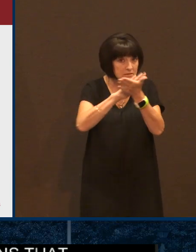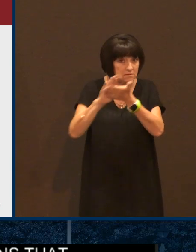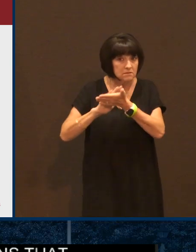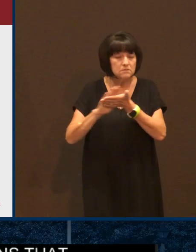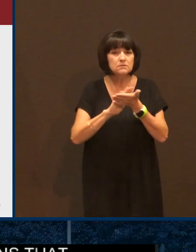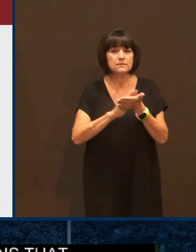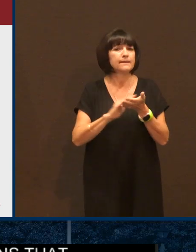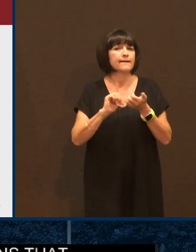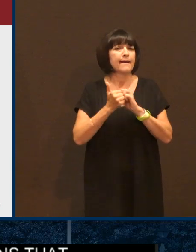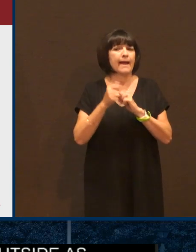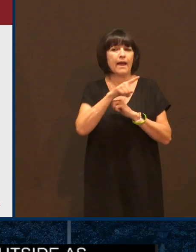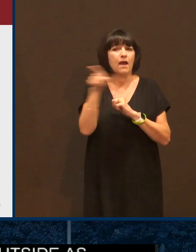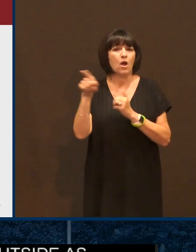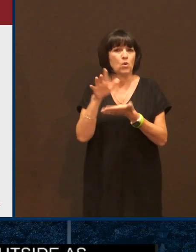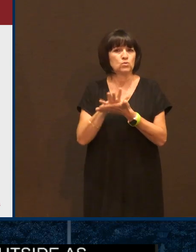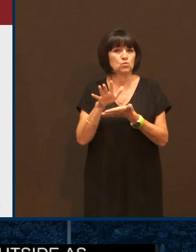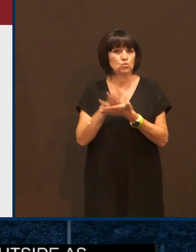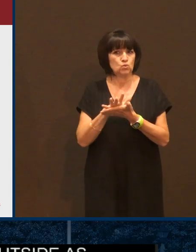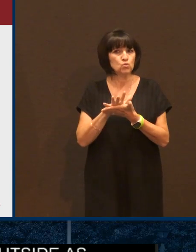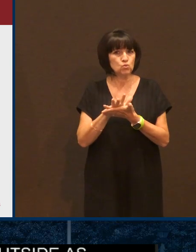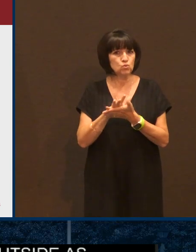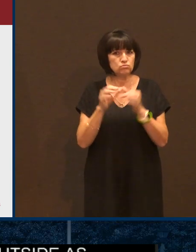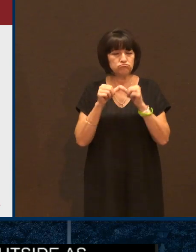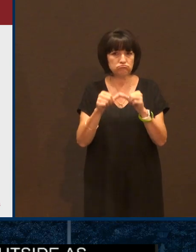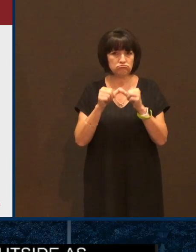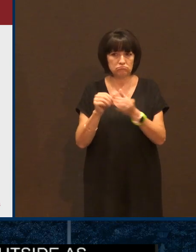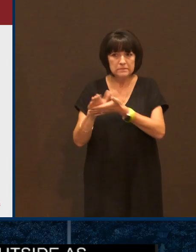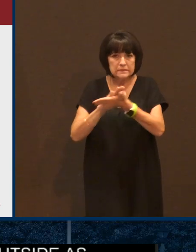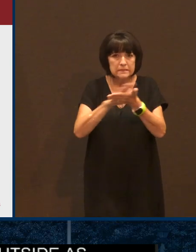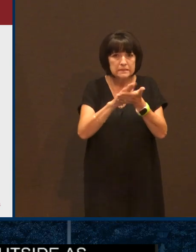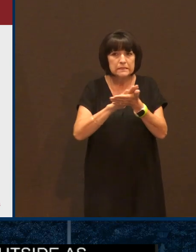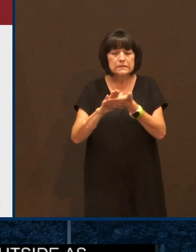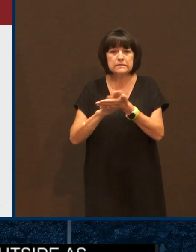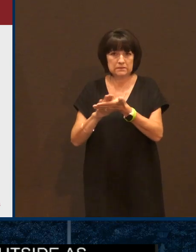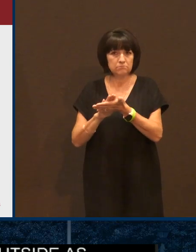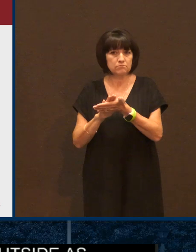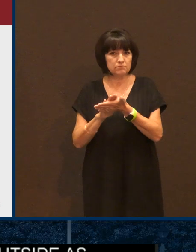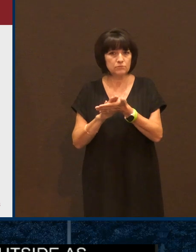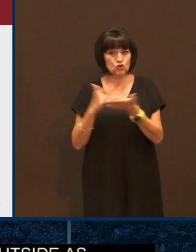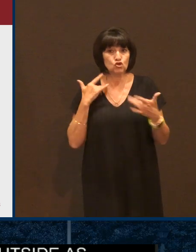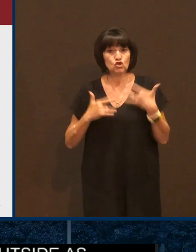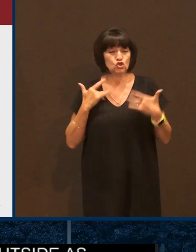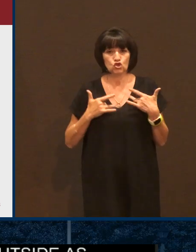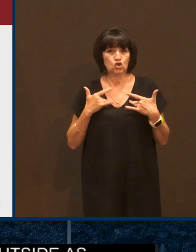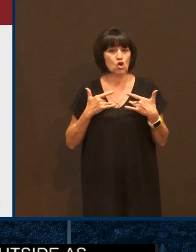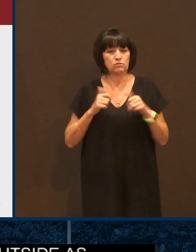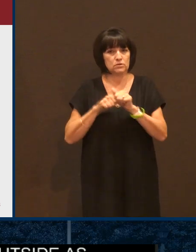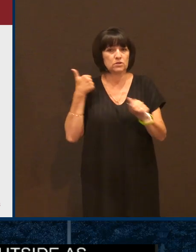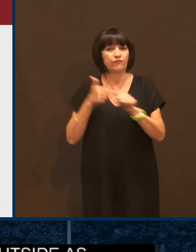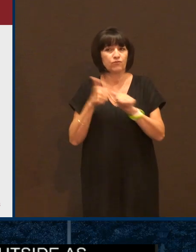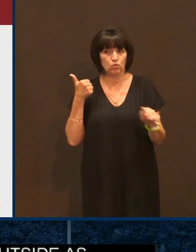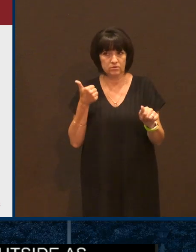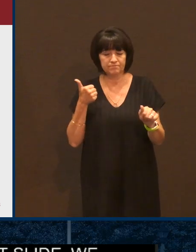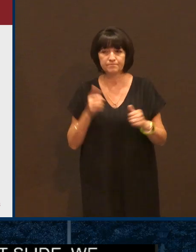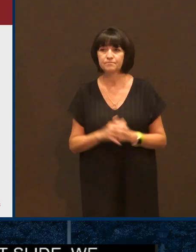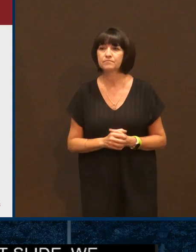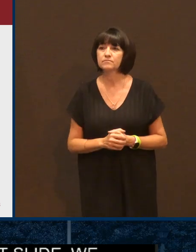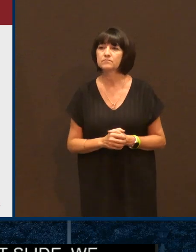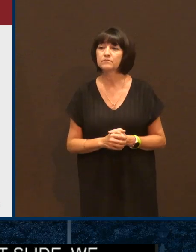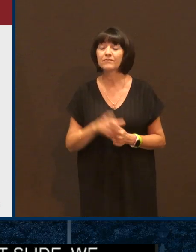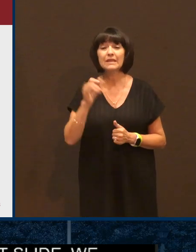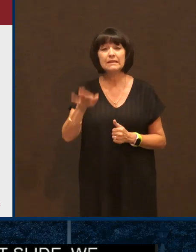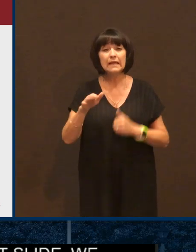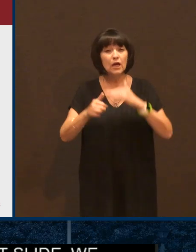that. Additionally, on the next slide, we talk about the importance of risk assessments. It's important that